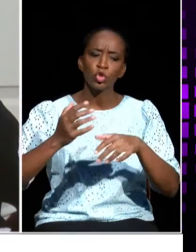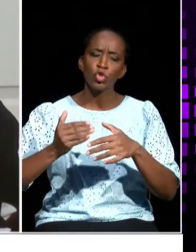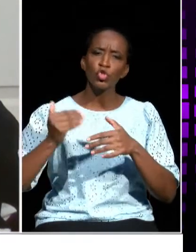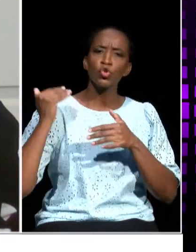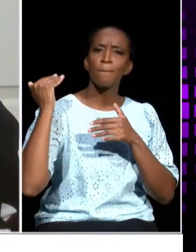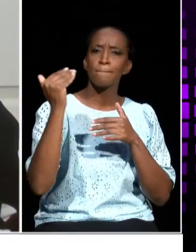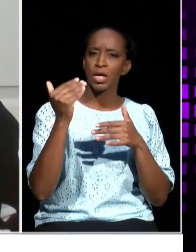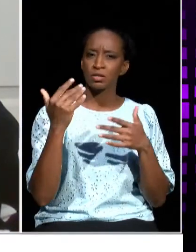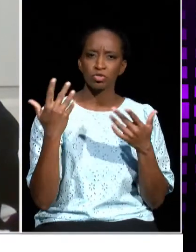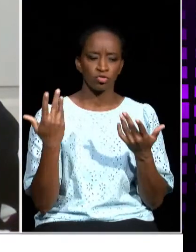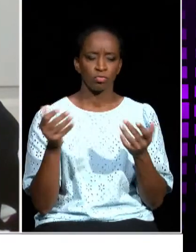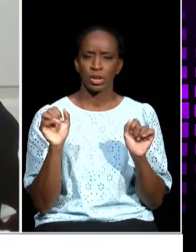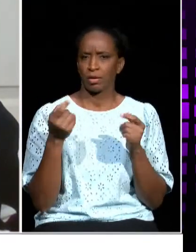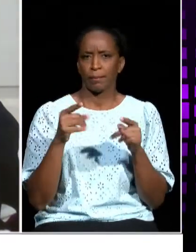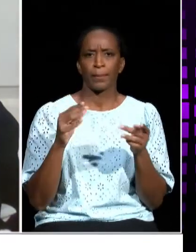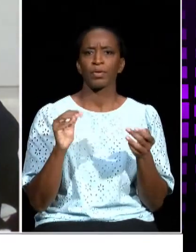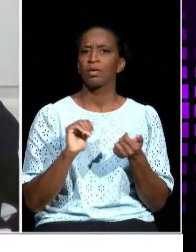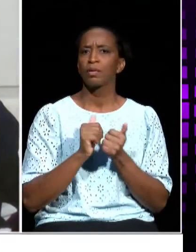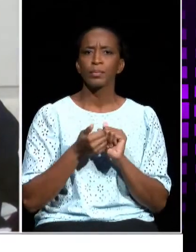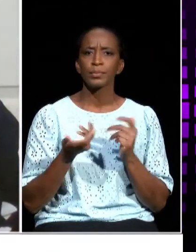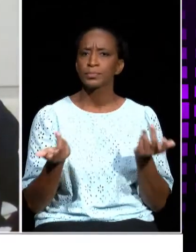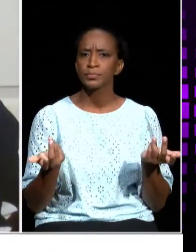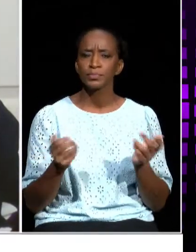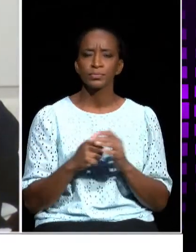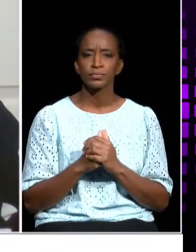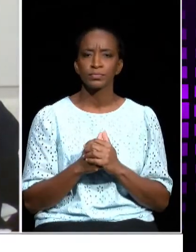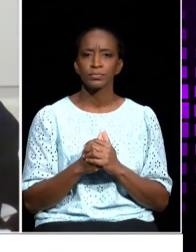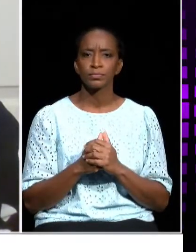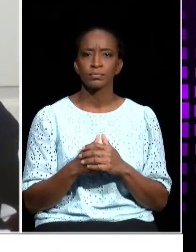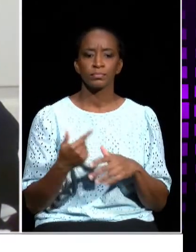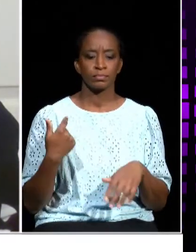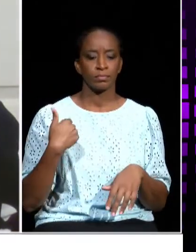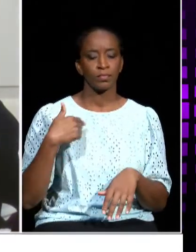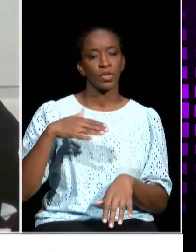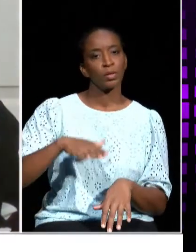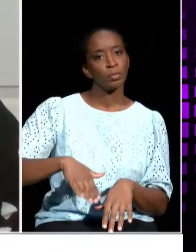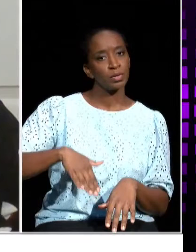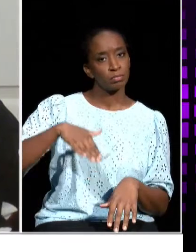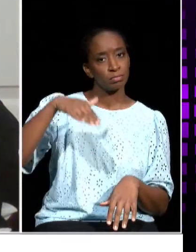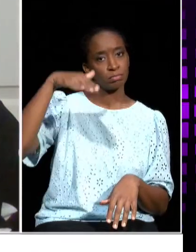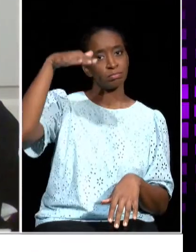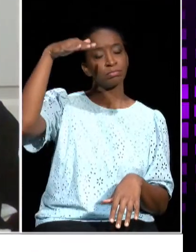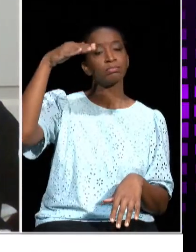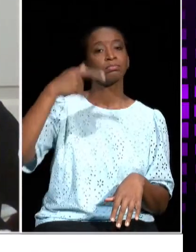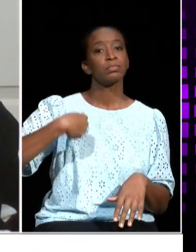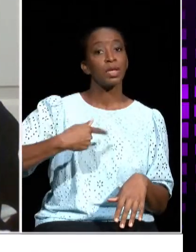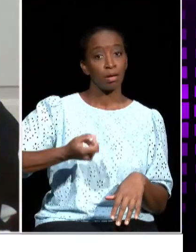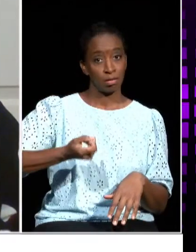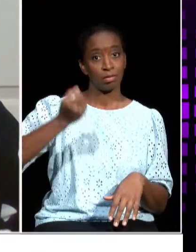young people become rebellious and violent? My entire life I've grown up understanding if I do something, the